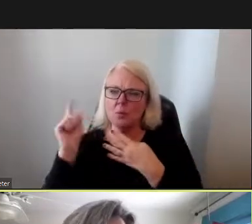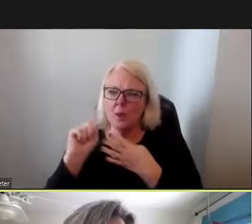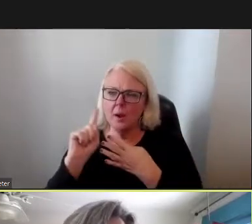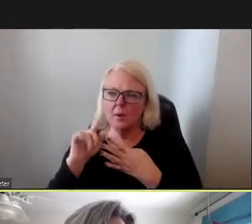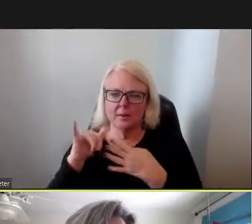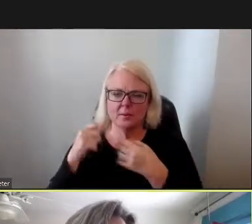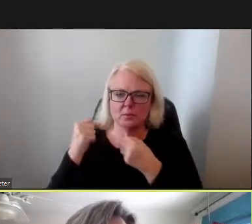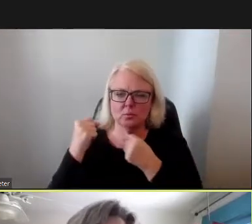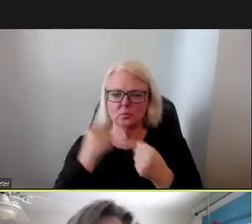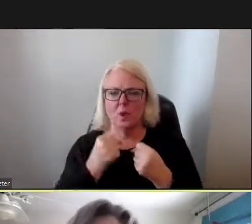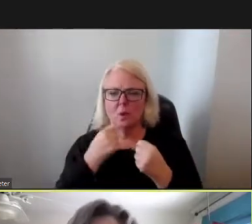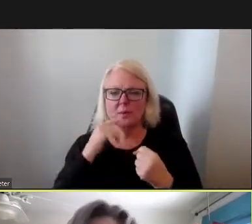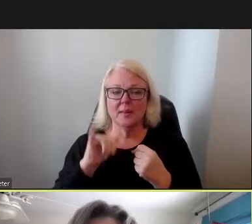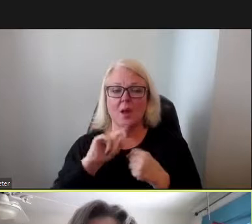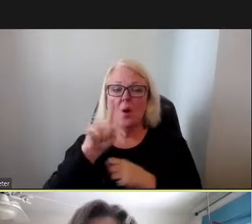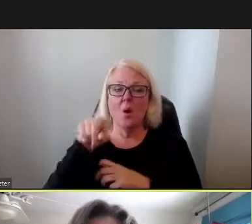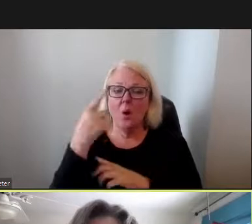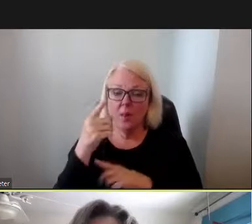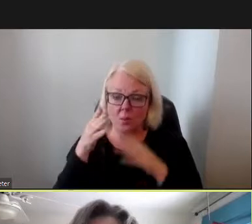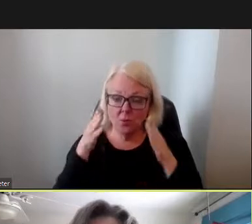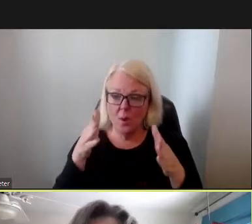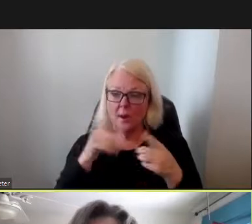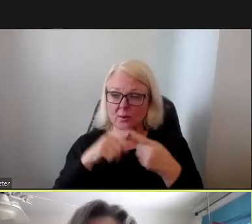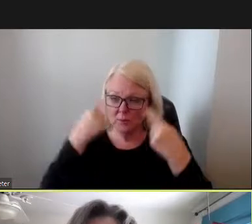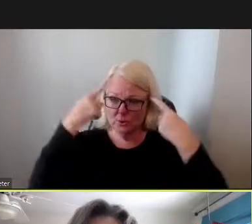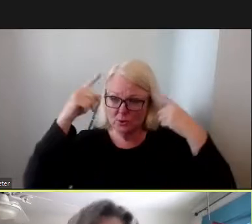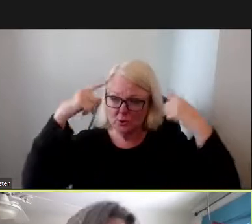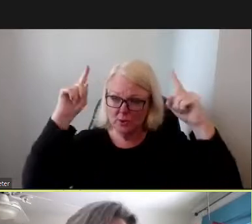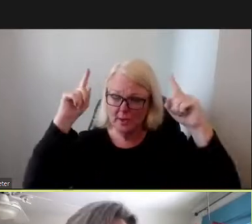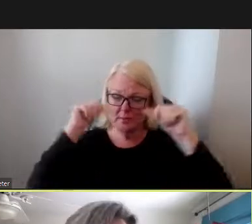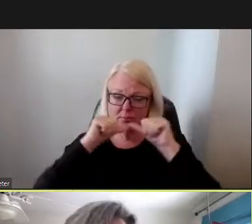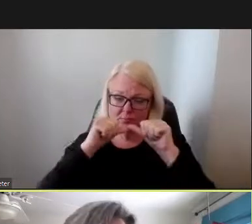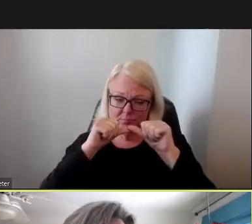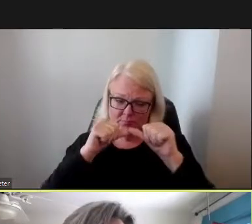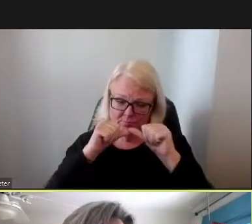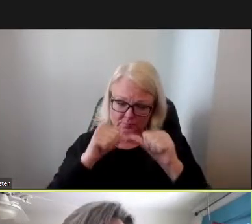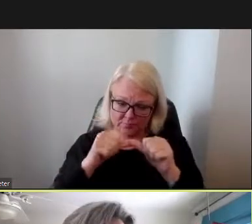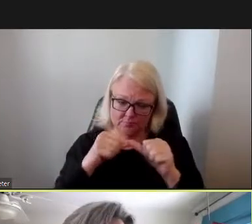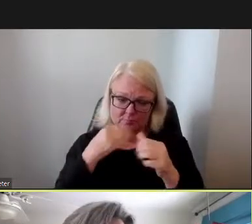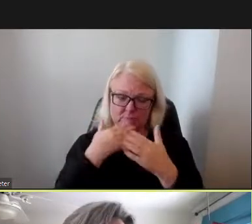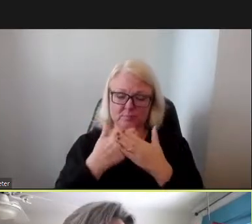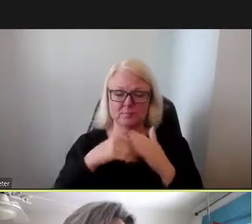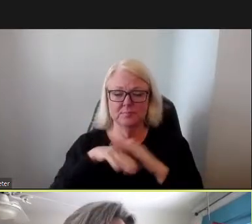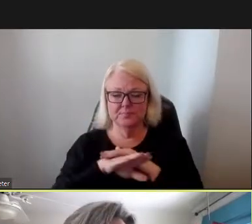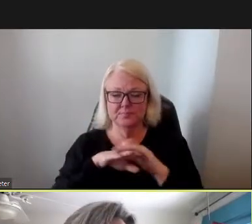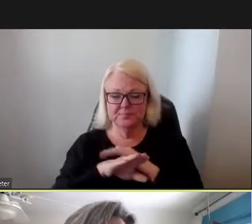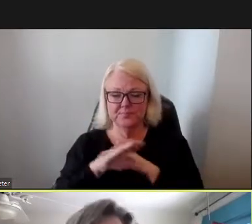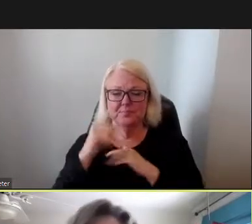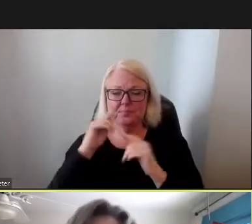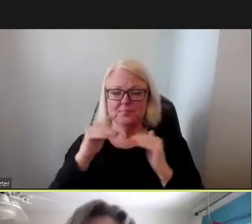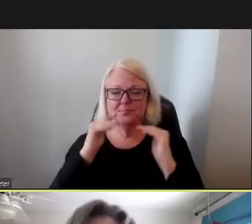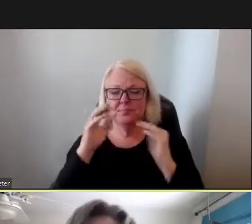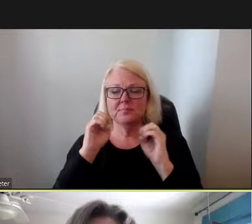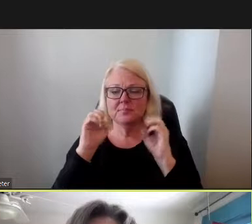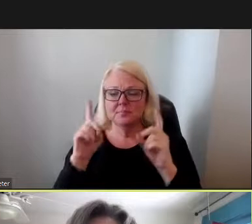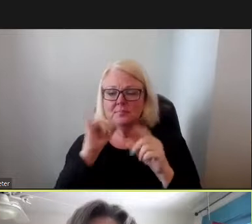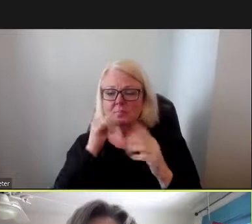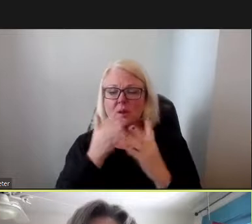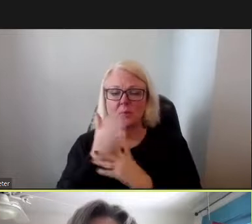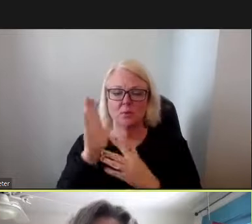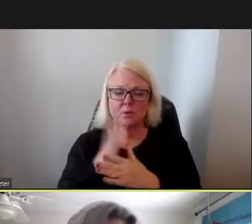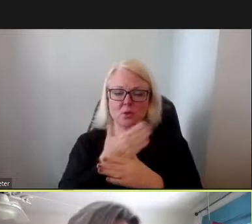strong conviction that the only way to achieve sustainable and equitable access in higher education is through